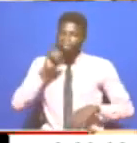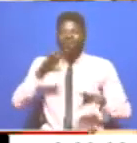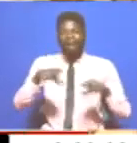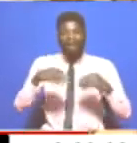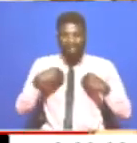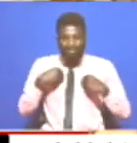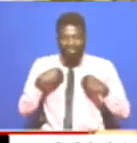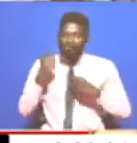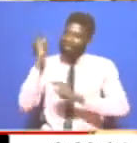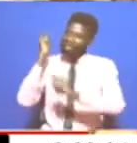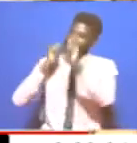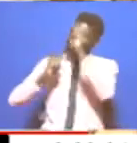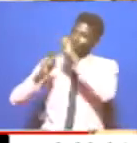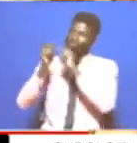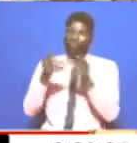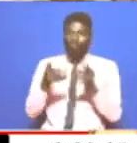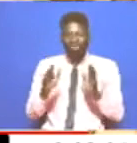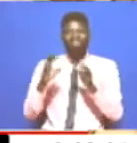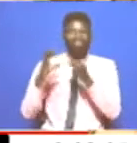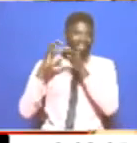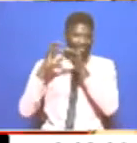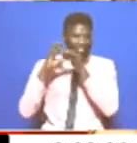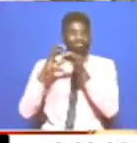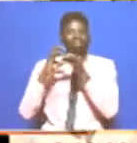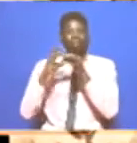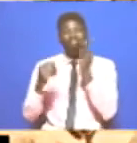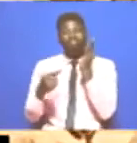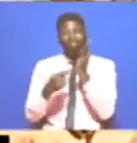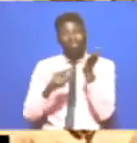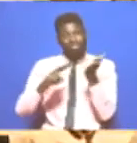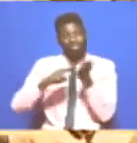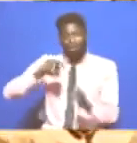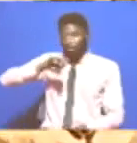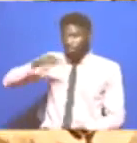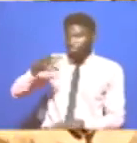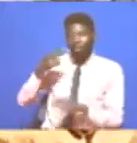embrace this culture. From Taita Taveta County, I'm Juney Karisa for my